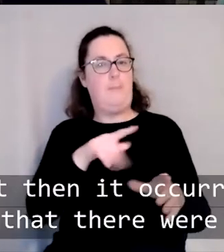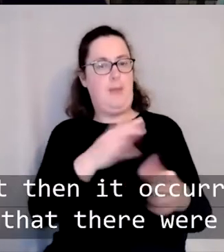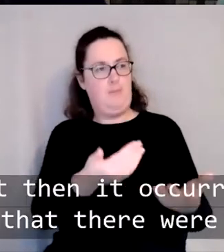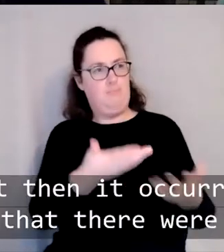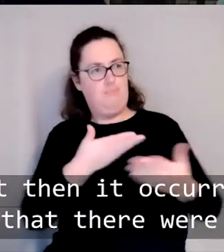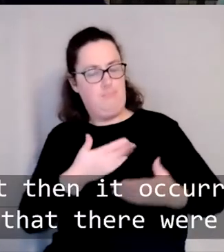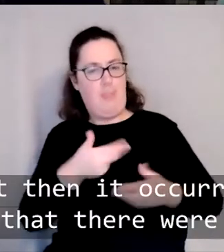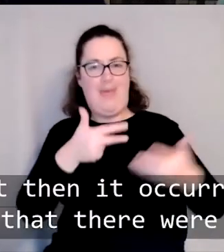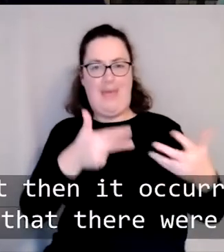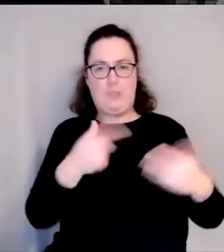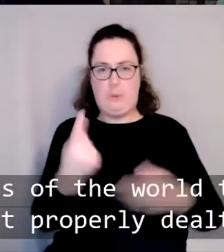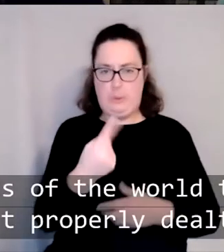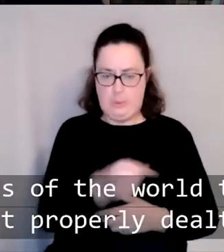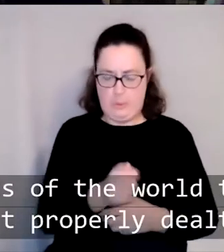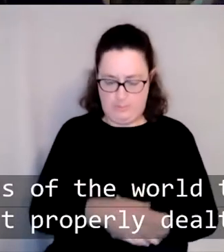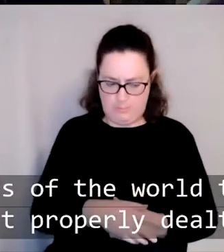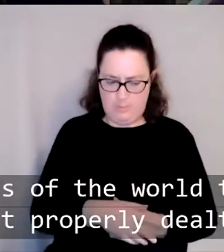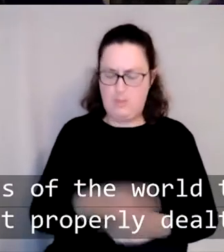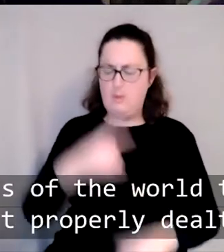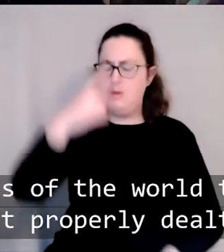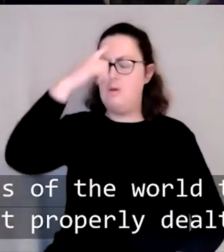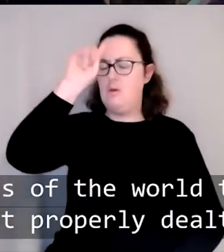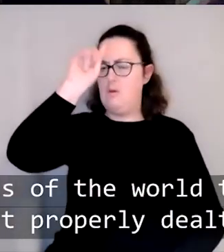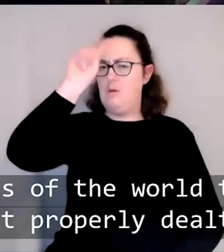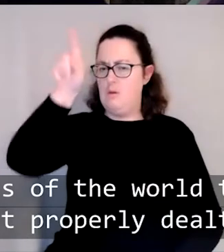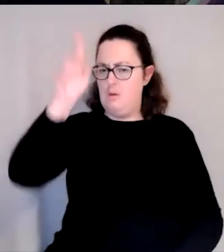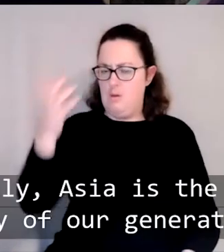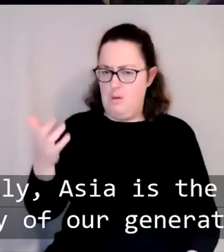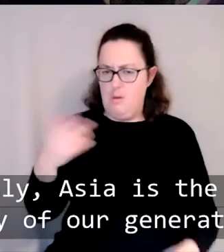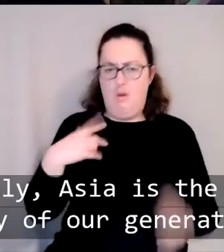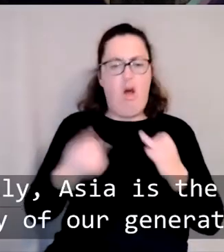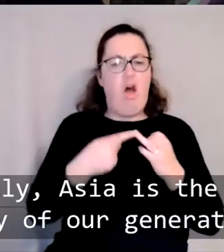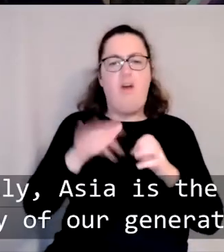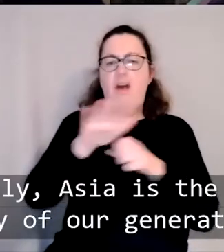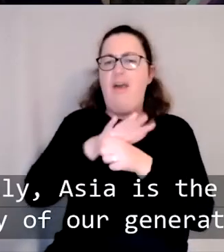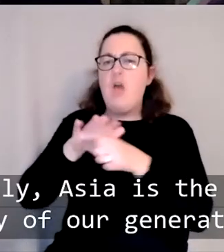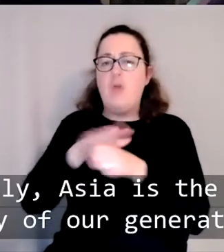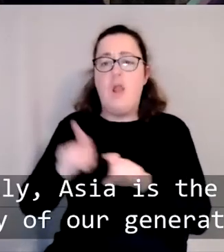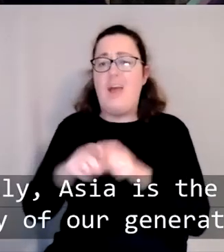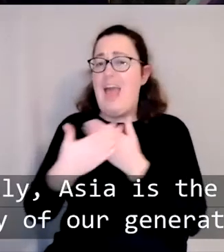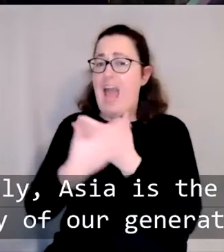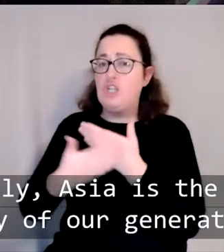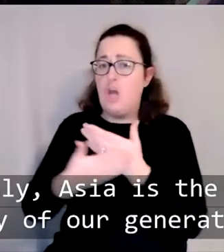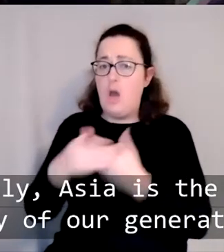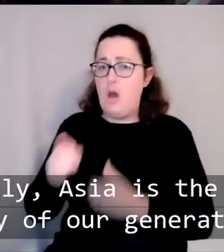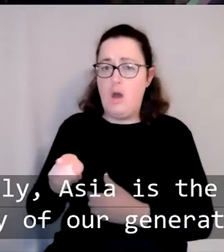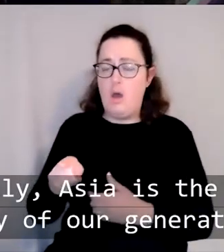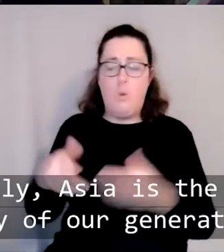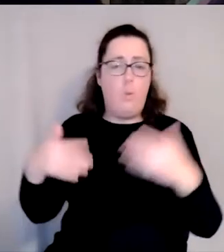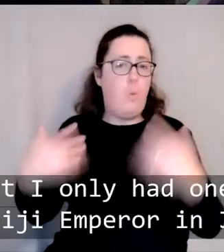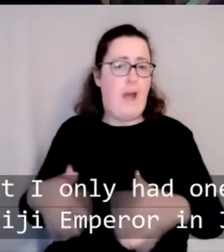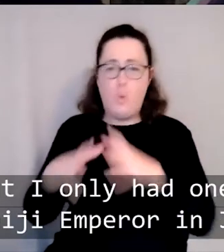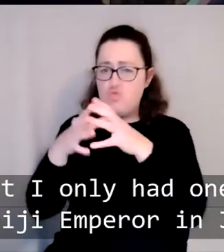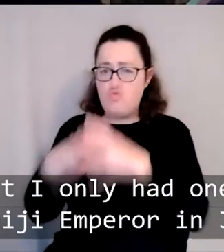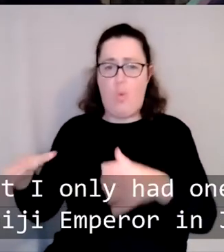But then it occurred to me that there are other parts of the world that I haven't properly dealt with. I mean, actually, Asia is the growth story of our